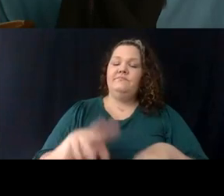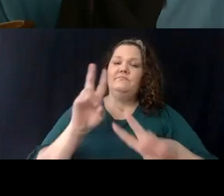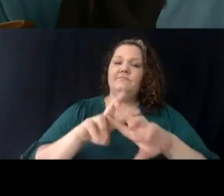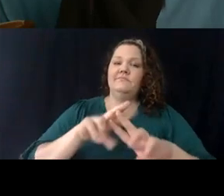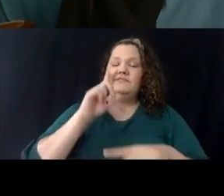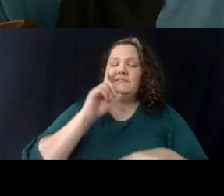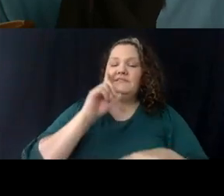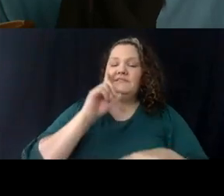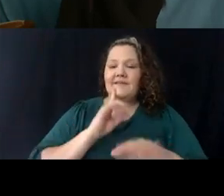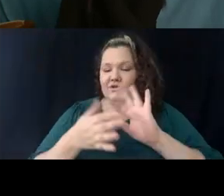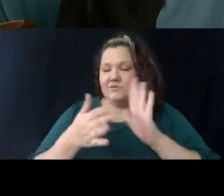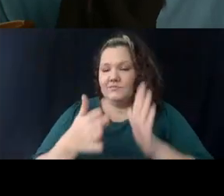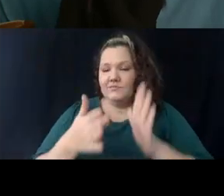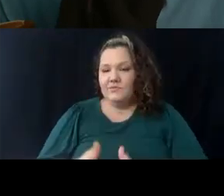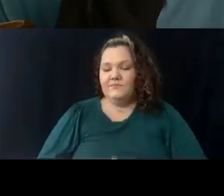hashtag ASL interpreter,